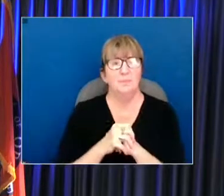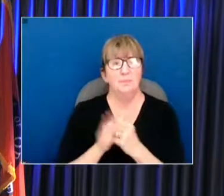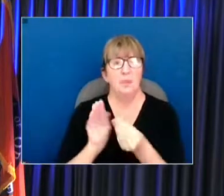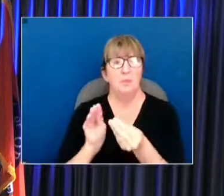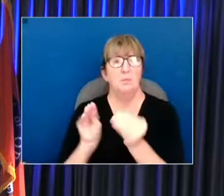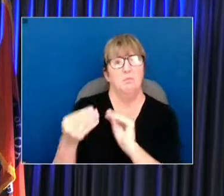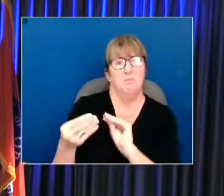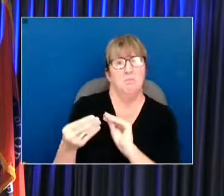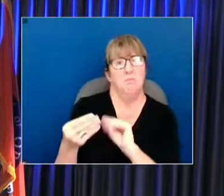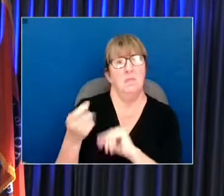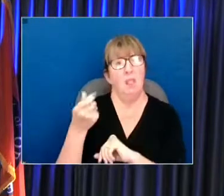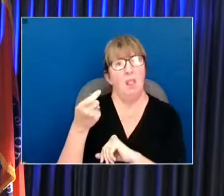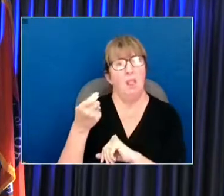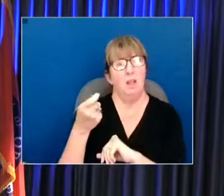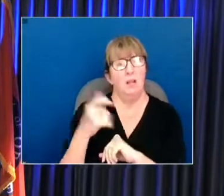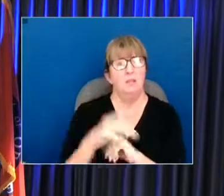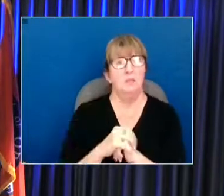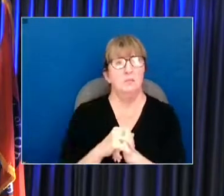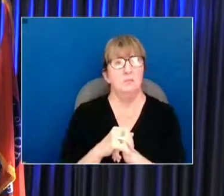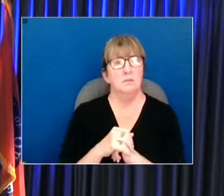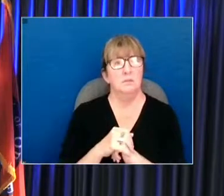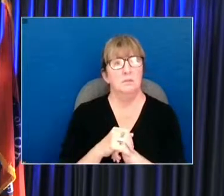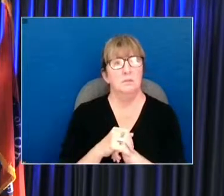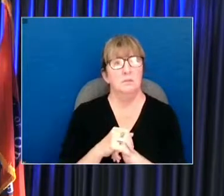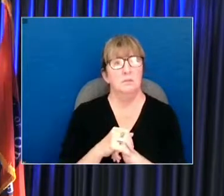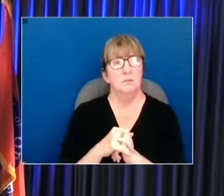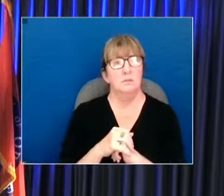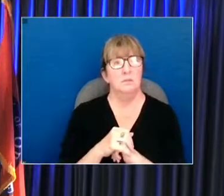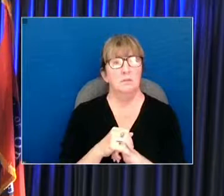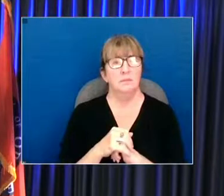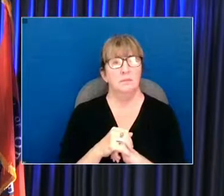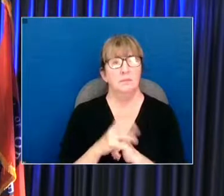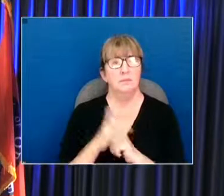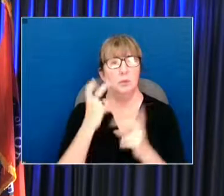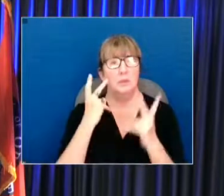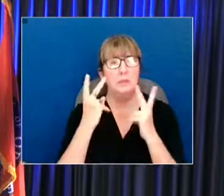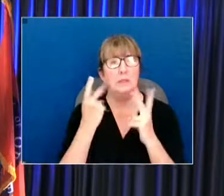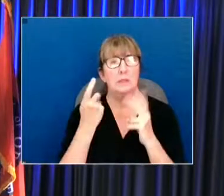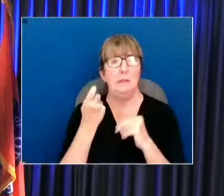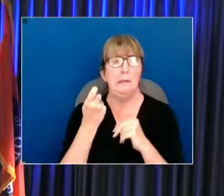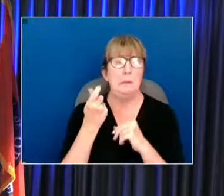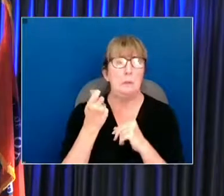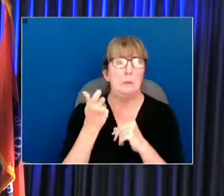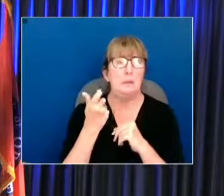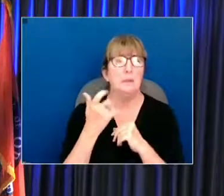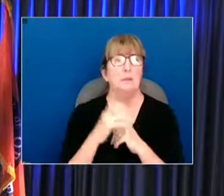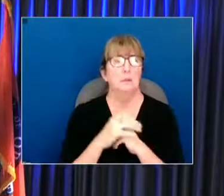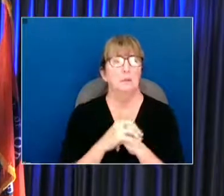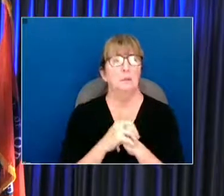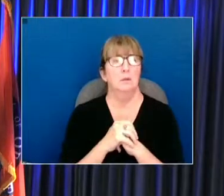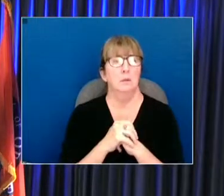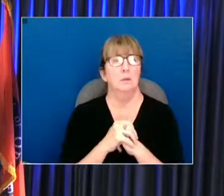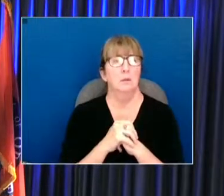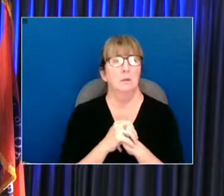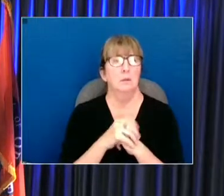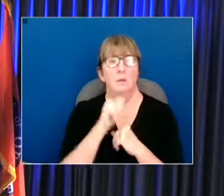yeah. Yep. We wanted to rotate this one. So you can see a little bit of it, so it doesn't look like Gotta see the color. I have a hood on. Sorry, Jacqueline's on. I